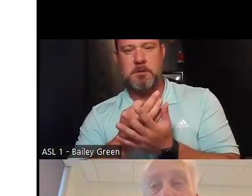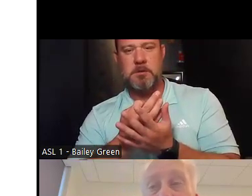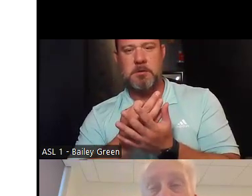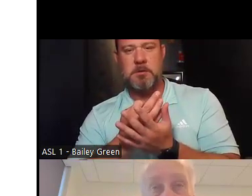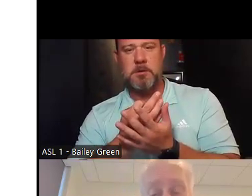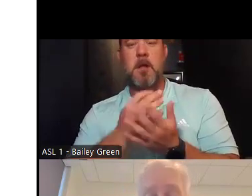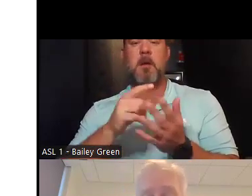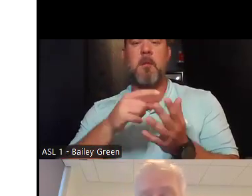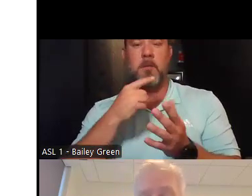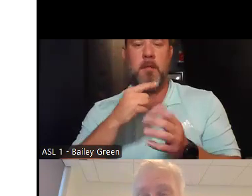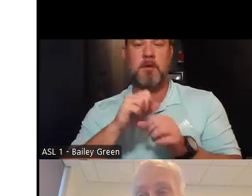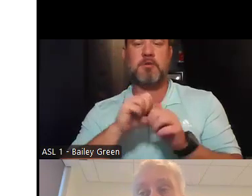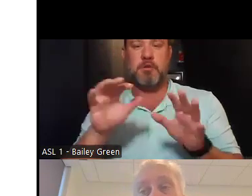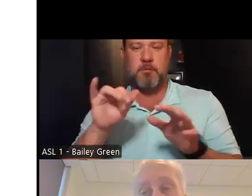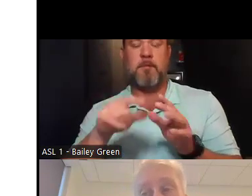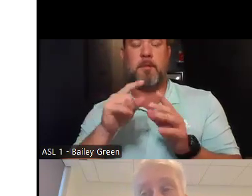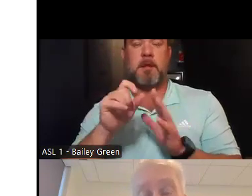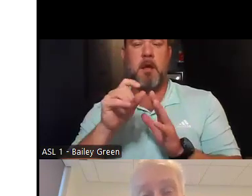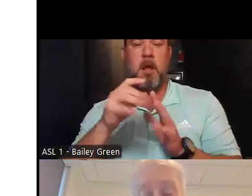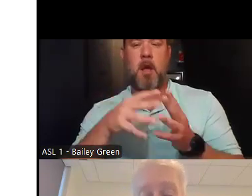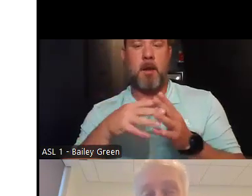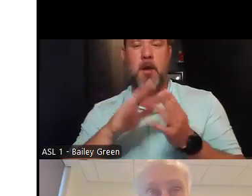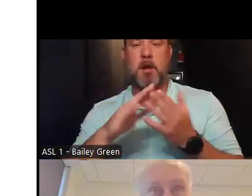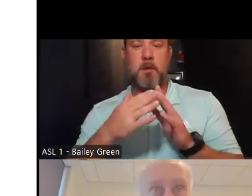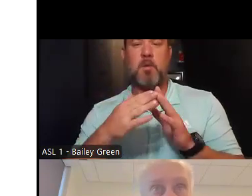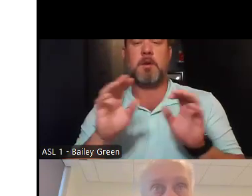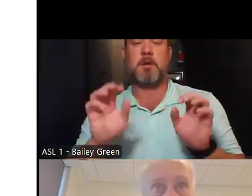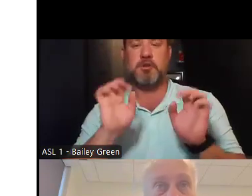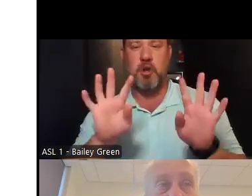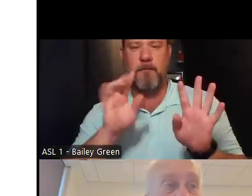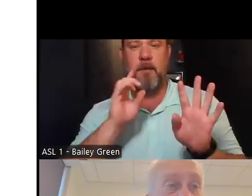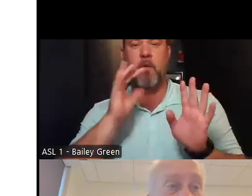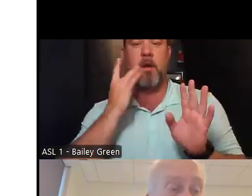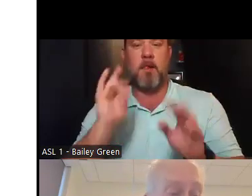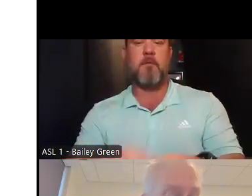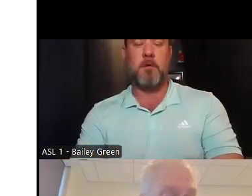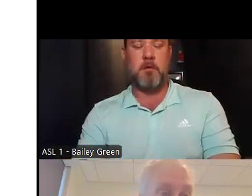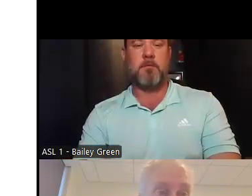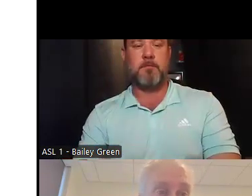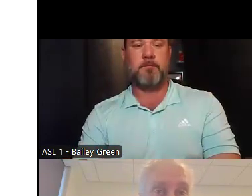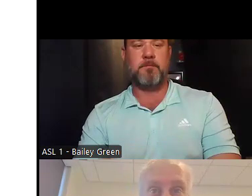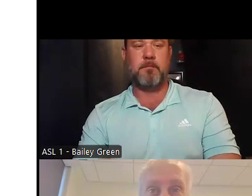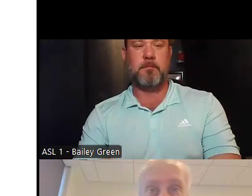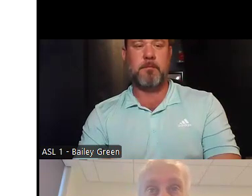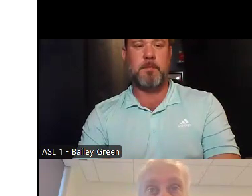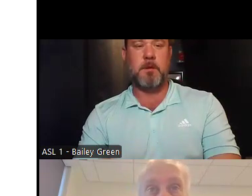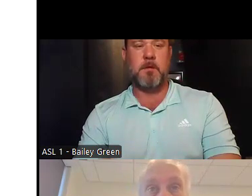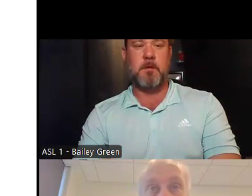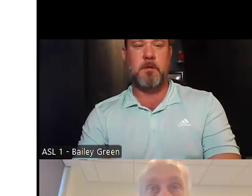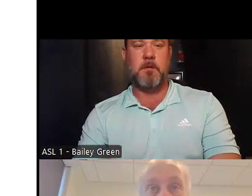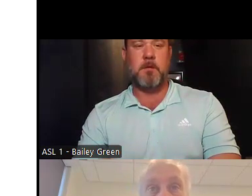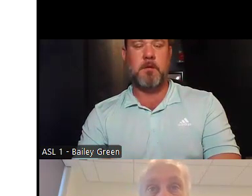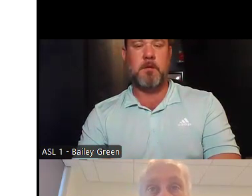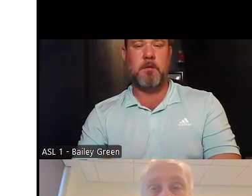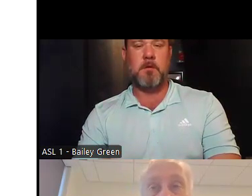population distributions from the American Community Survey for California. Next slide, please.